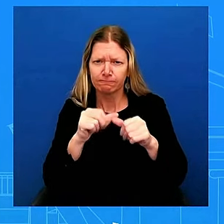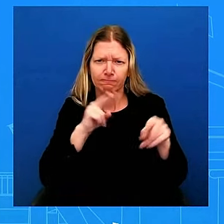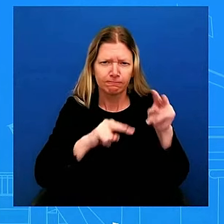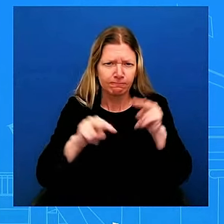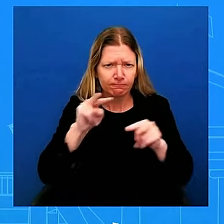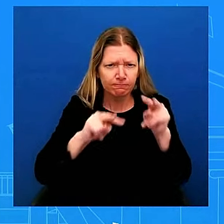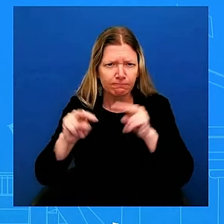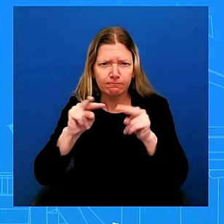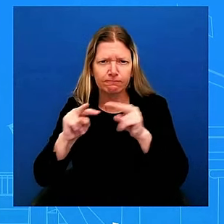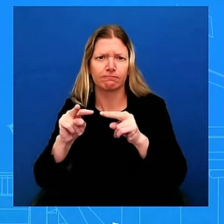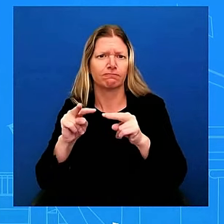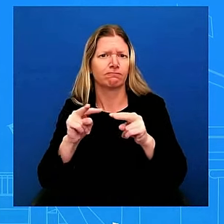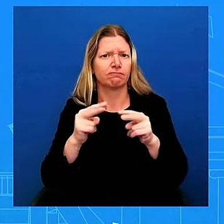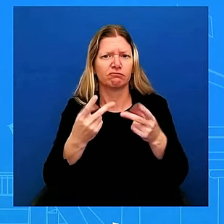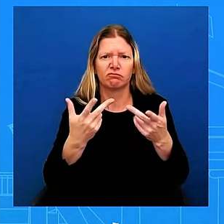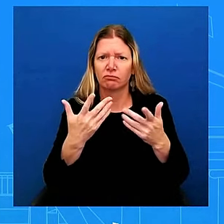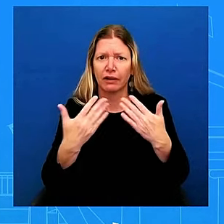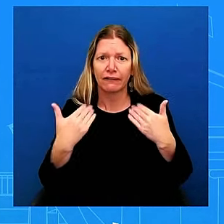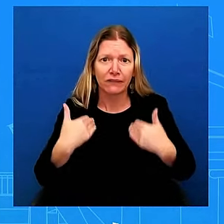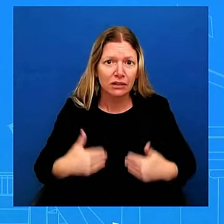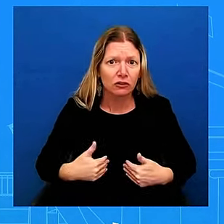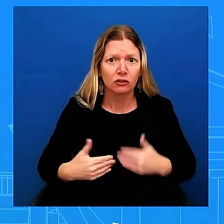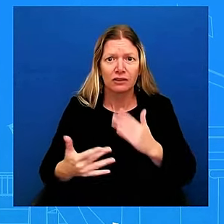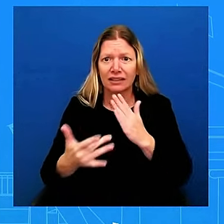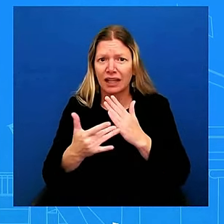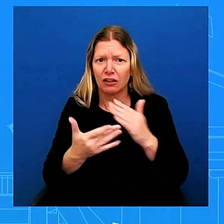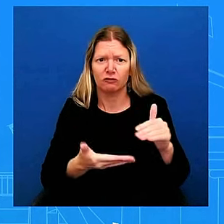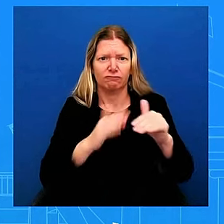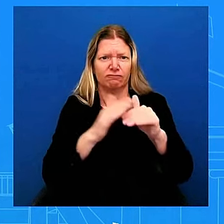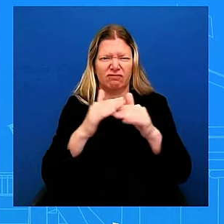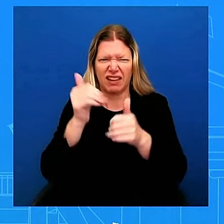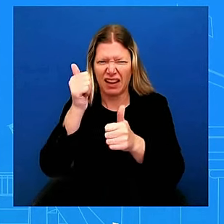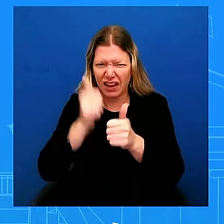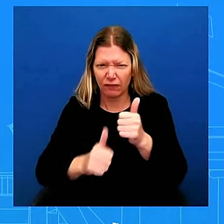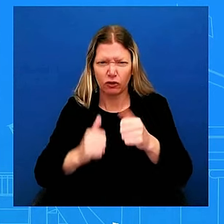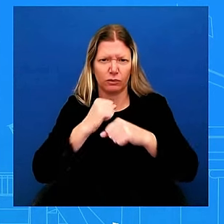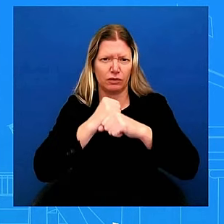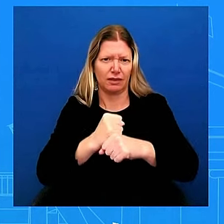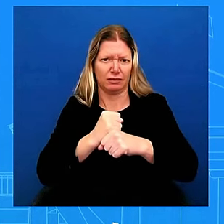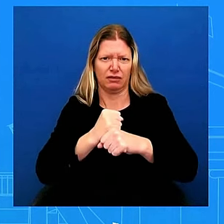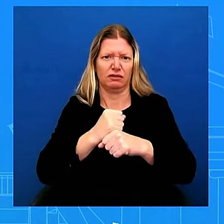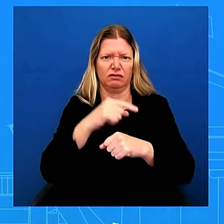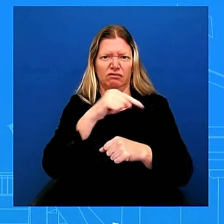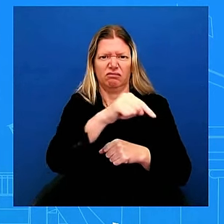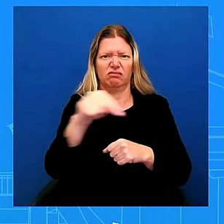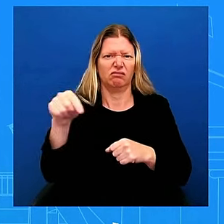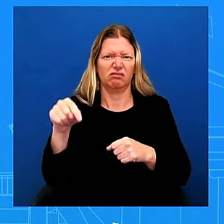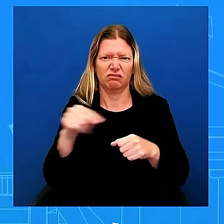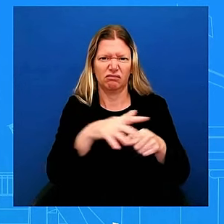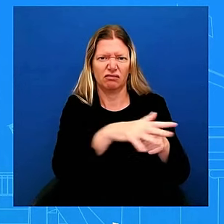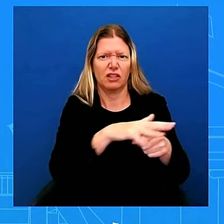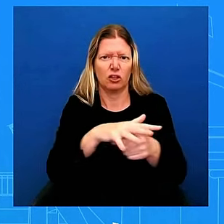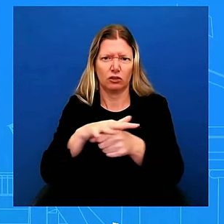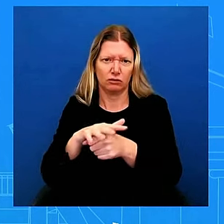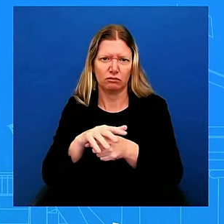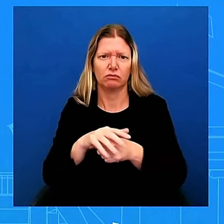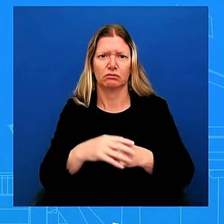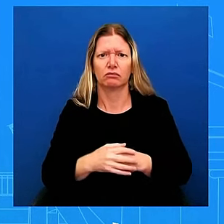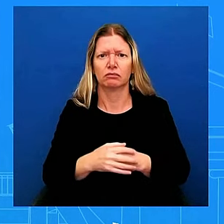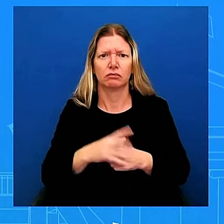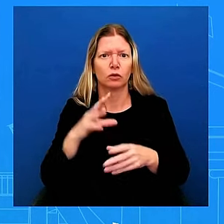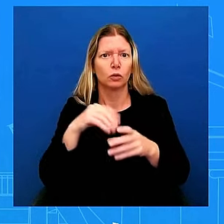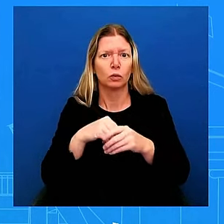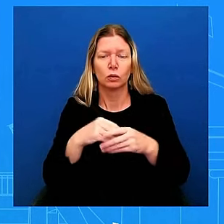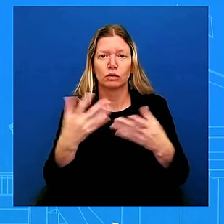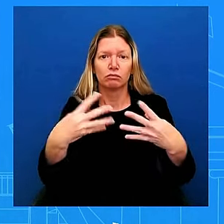protective venue in support of protectees, including miles of anti-scale fencing, screening technology,